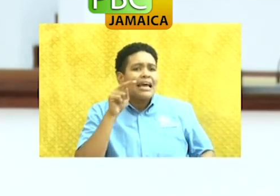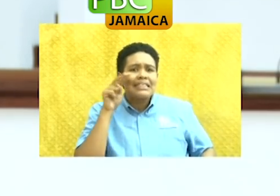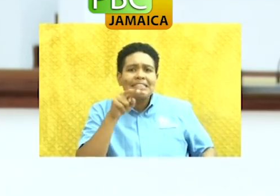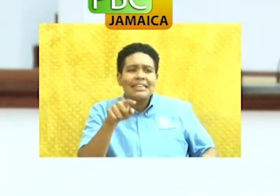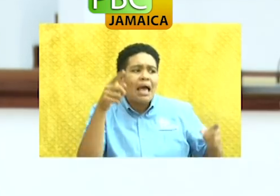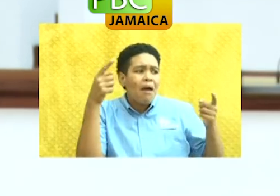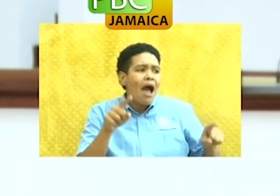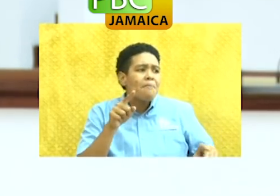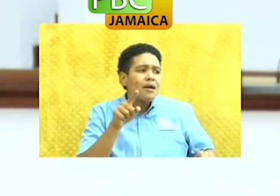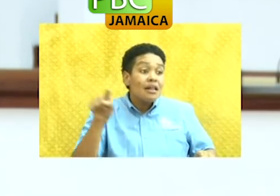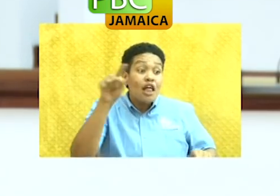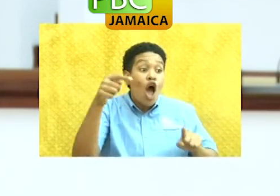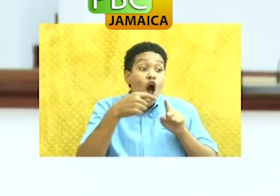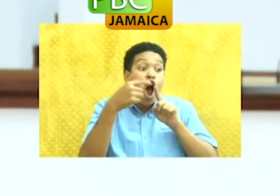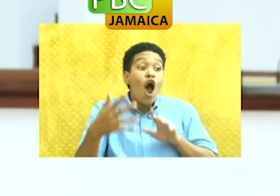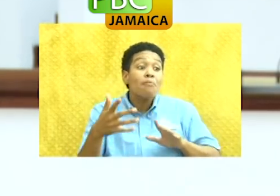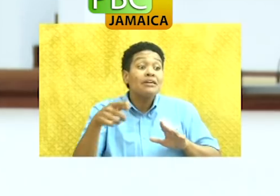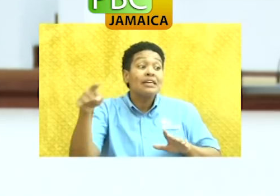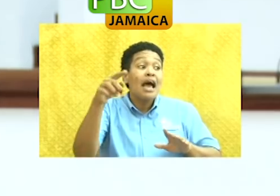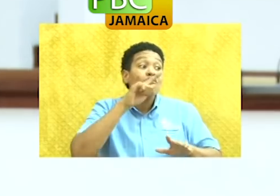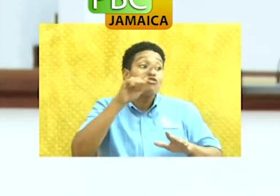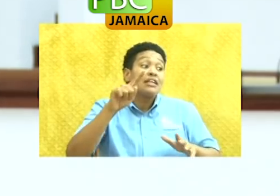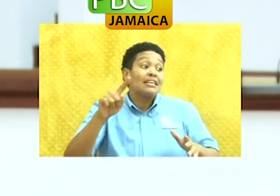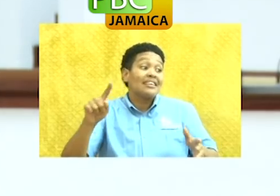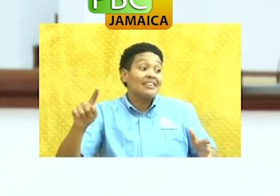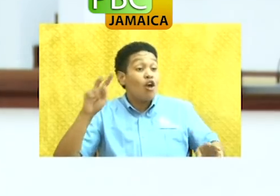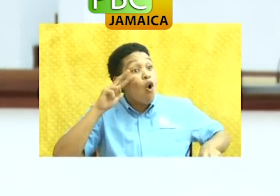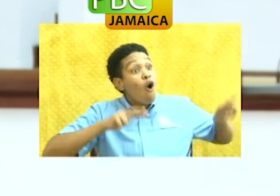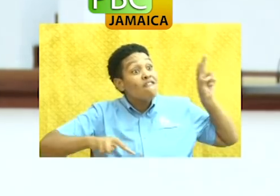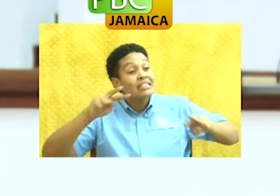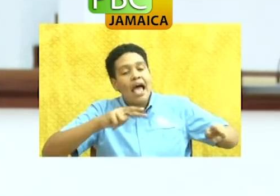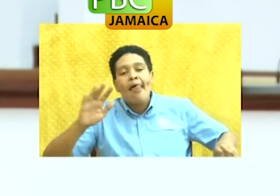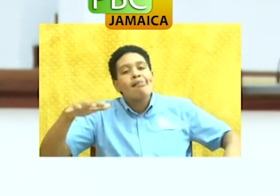held, they, Madam Speaker, have defeated oversight.